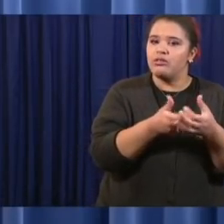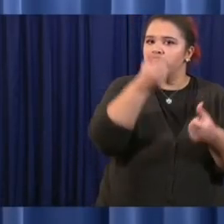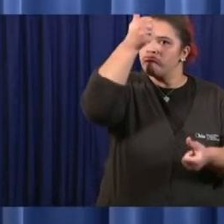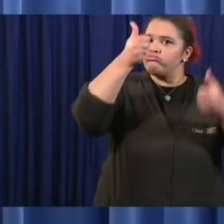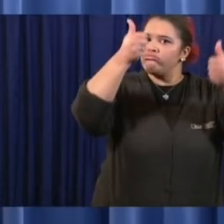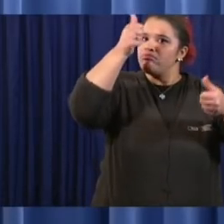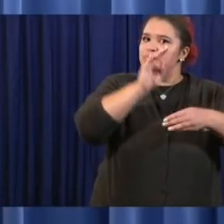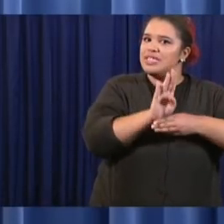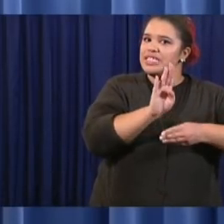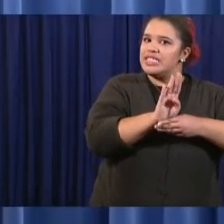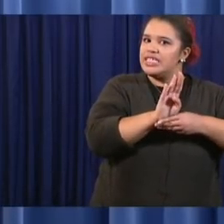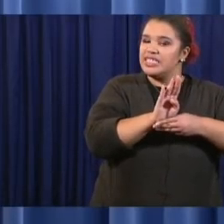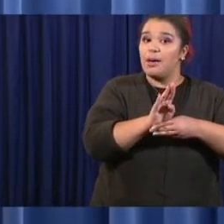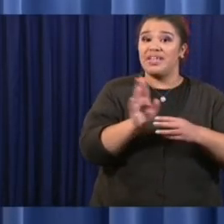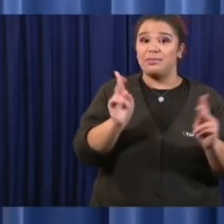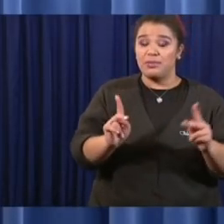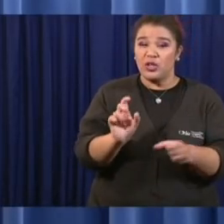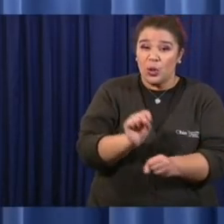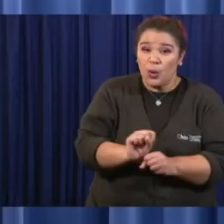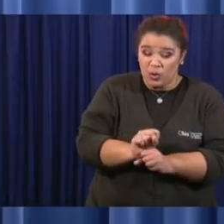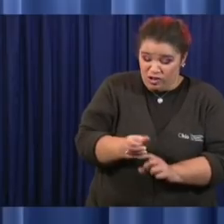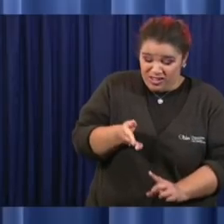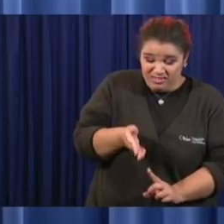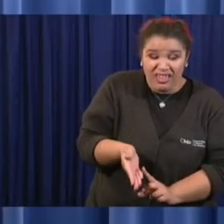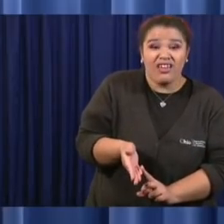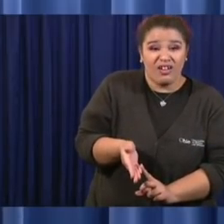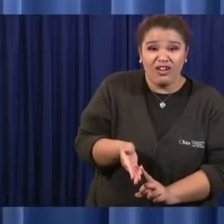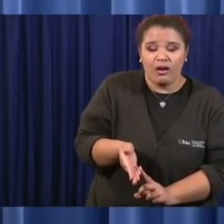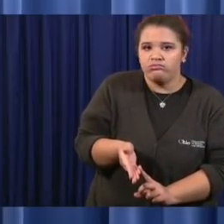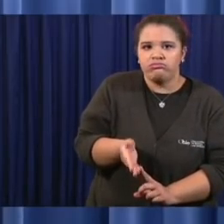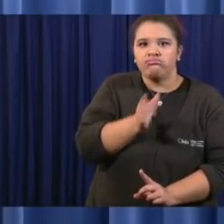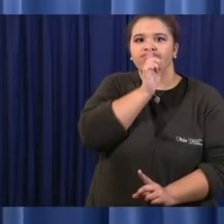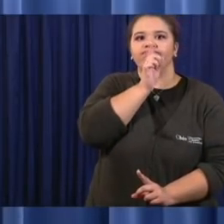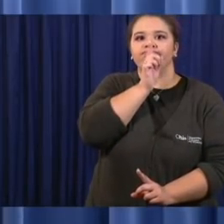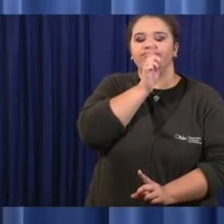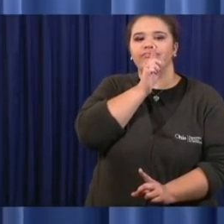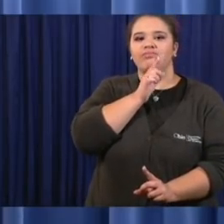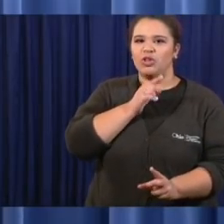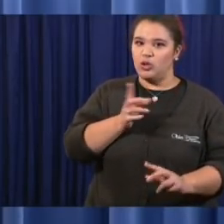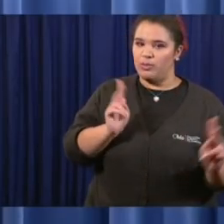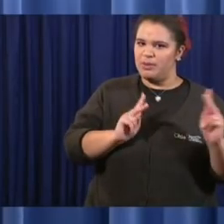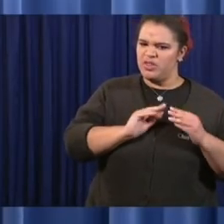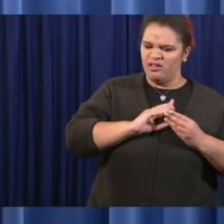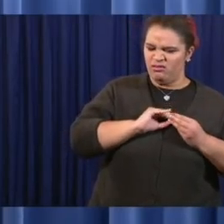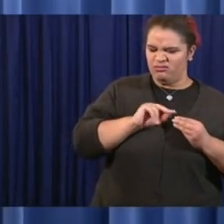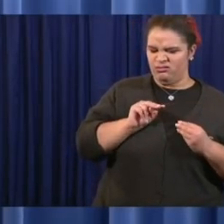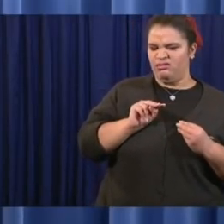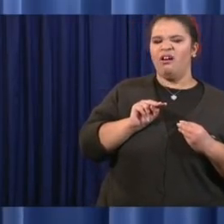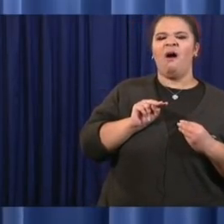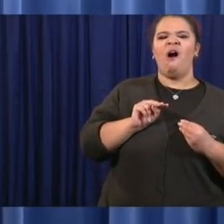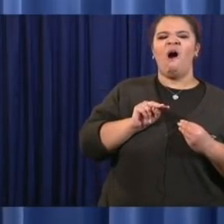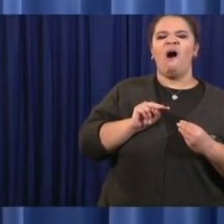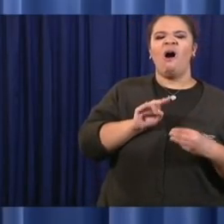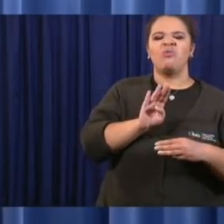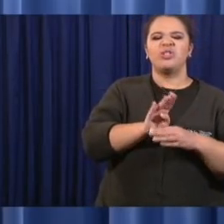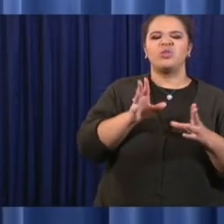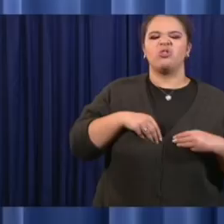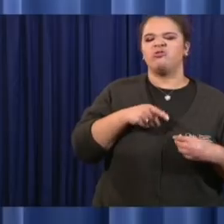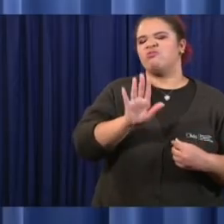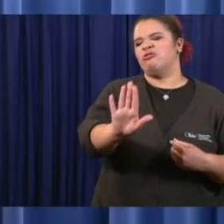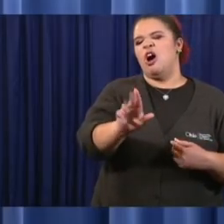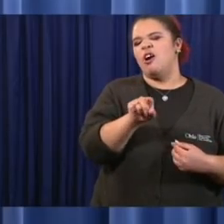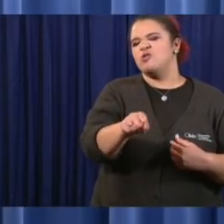of business owners. What do you say to people who argue that these working groups just had business owners who wanted to get their businesses up and running again?